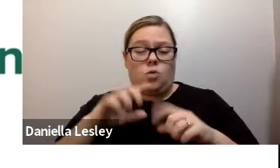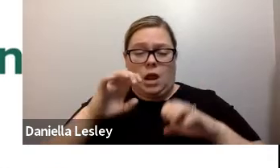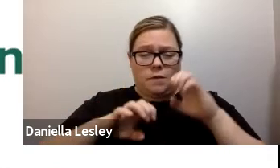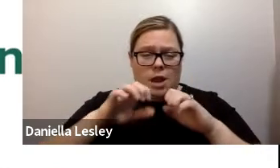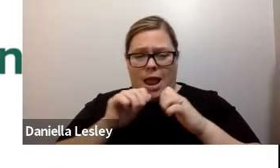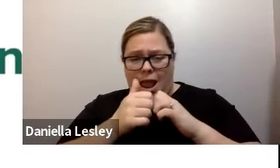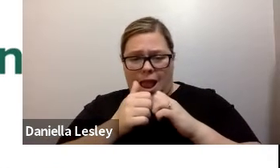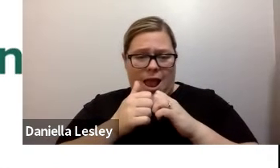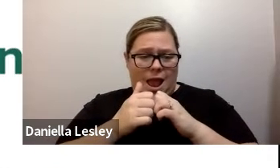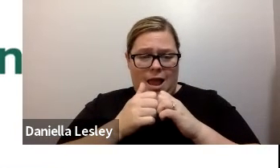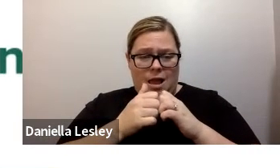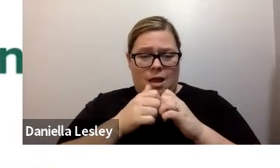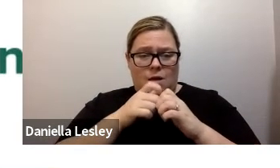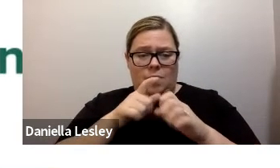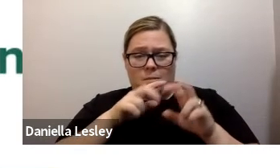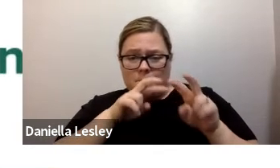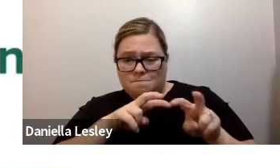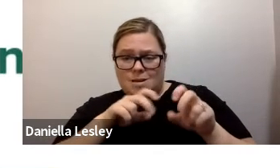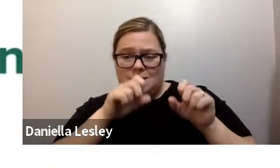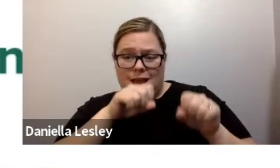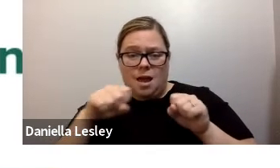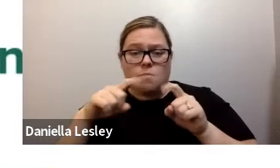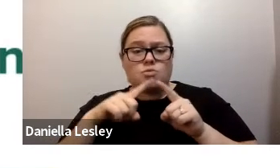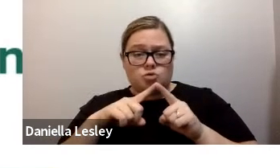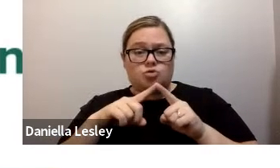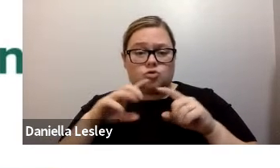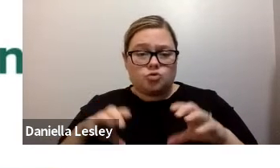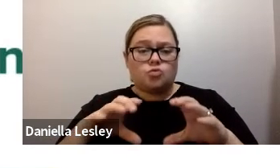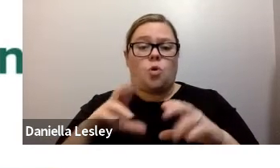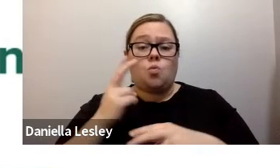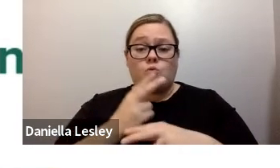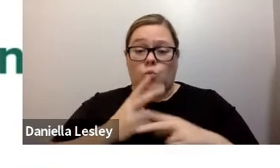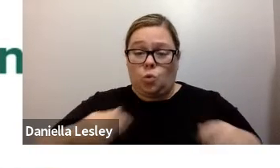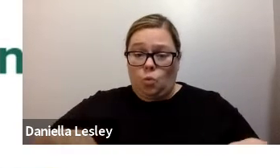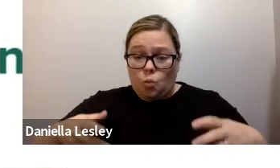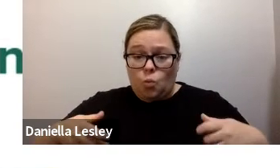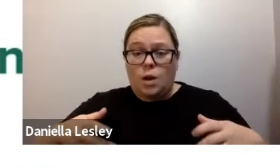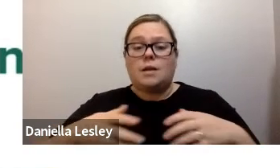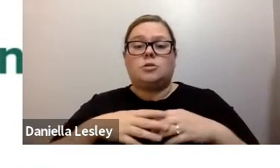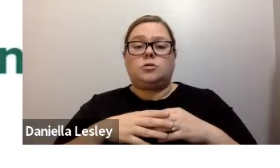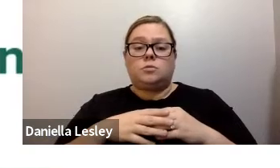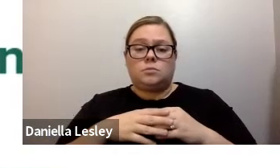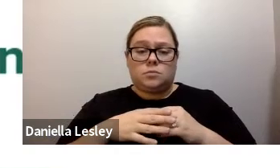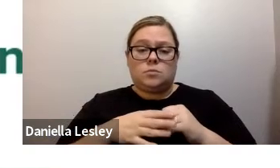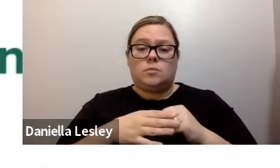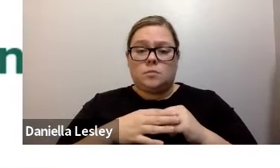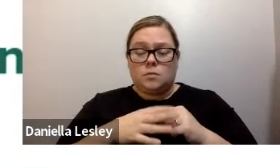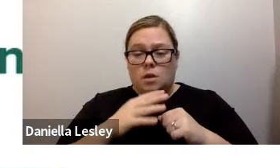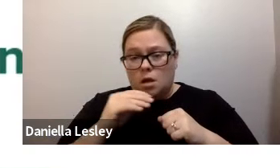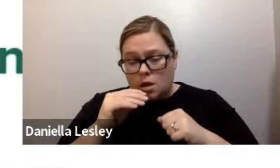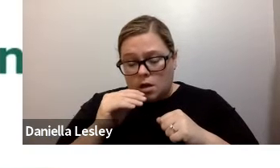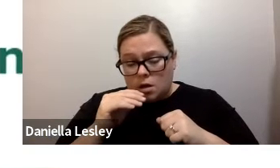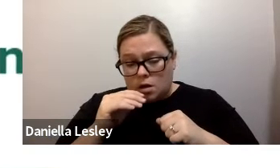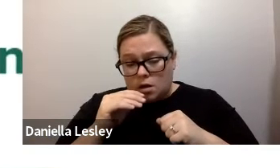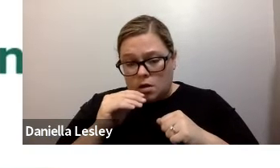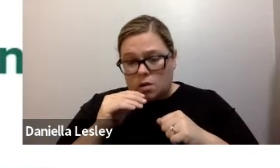these activity monitors are able to perform in individuals who use wheelchairs and develop algorithms